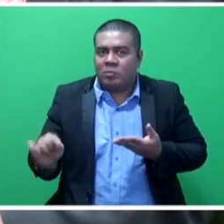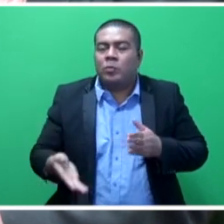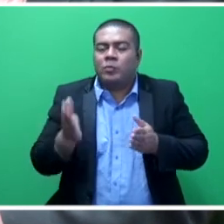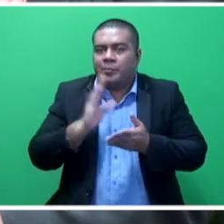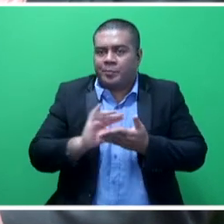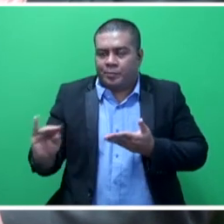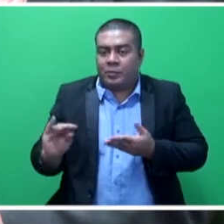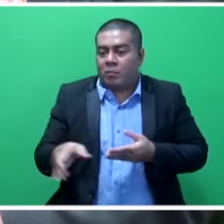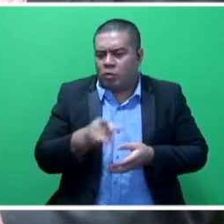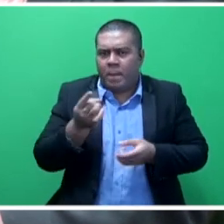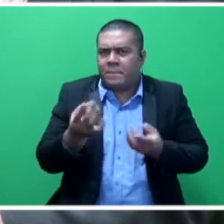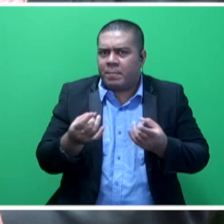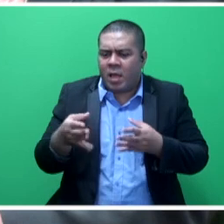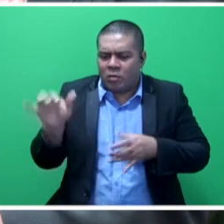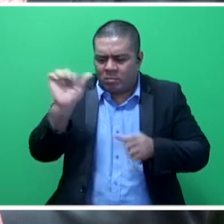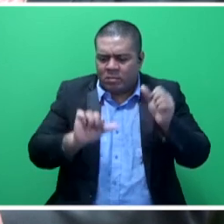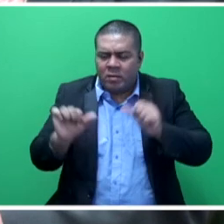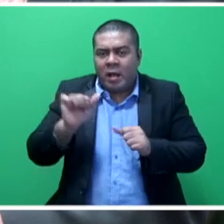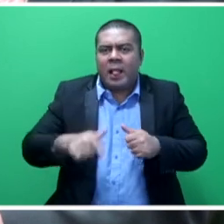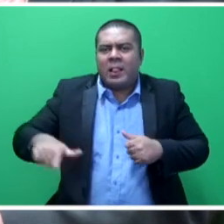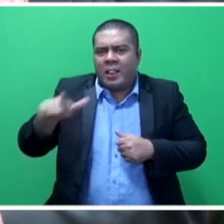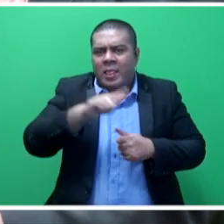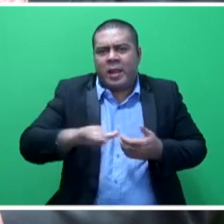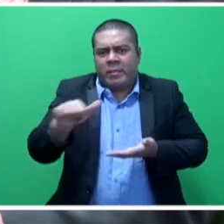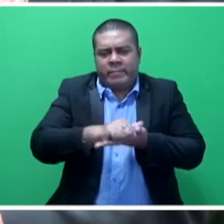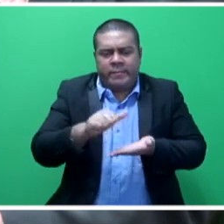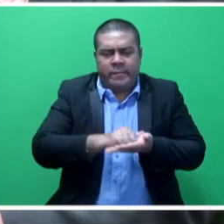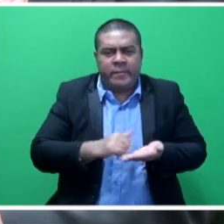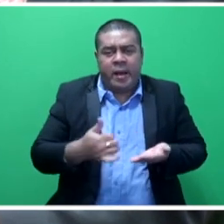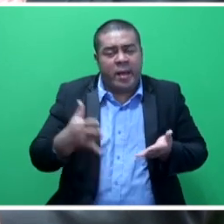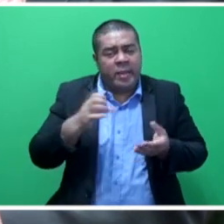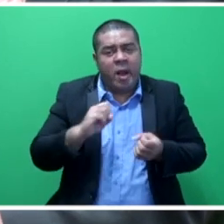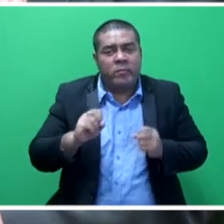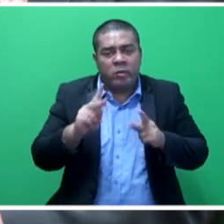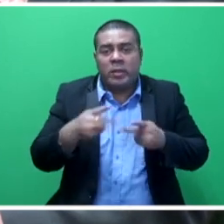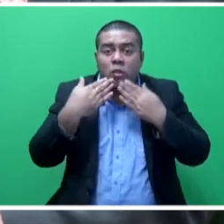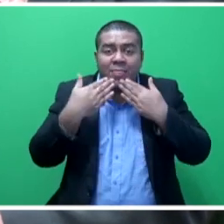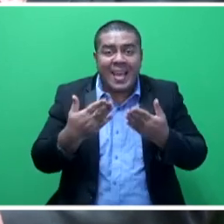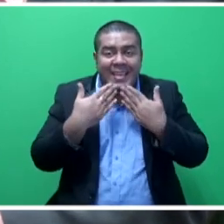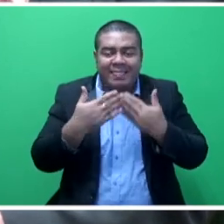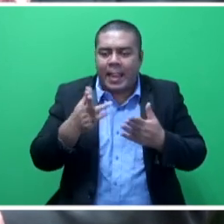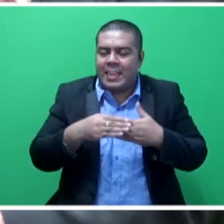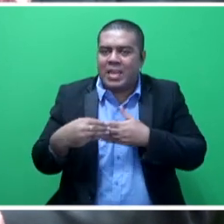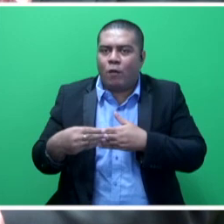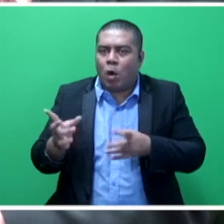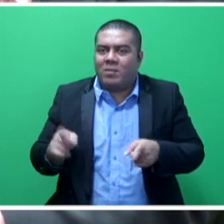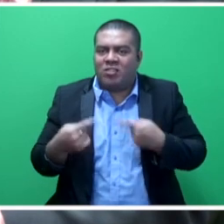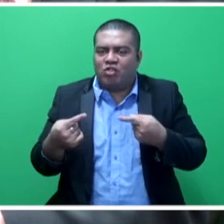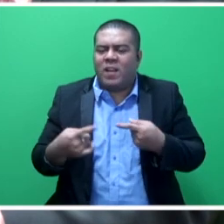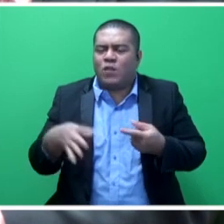the site preparation, survey works, and land acquisition. And I take this opportunity to thank the Leader of Opposition